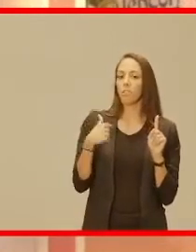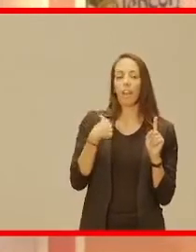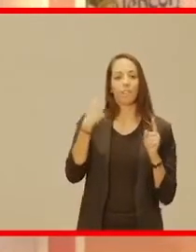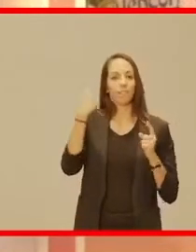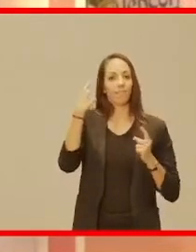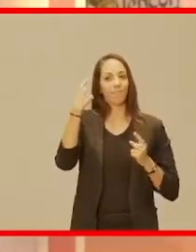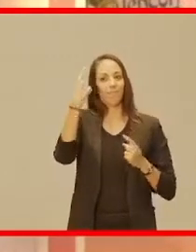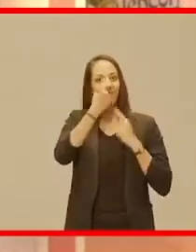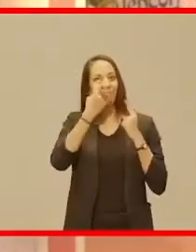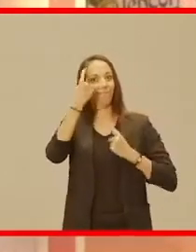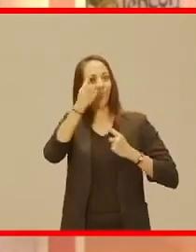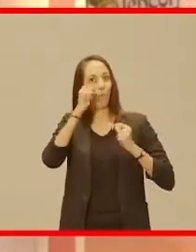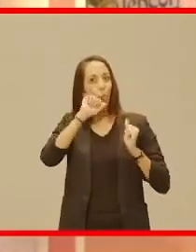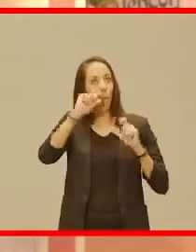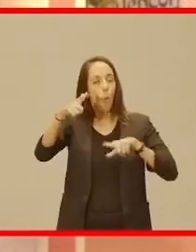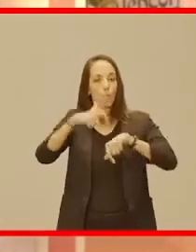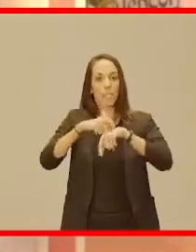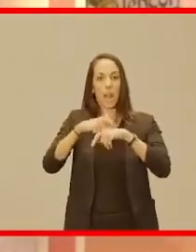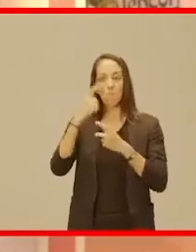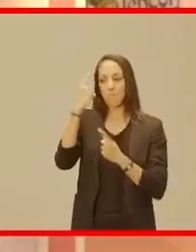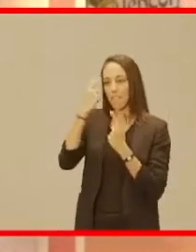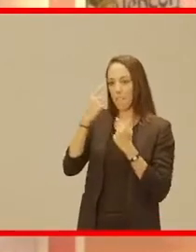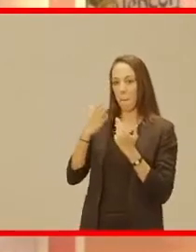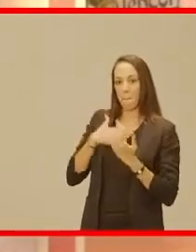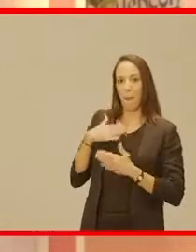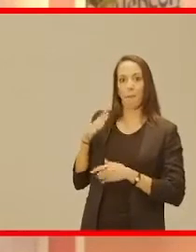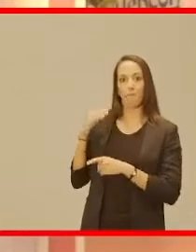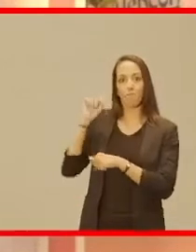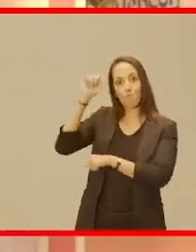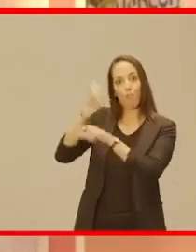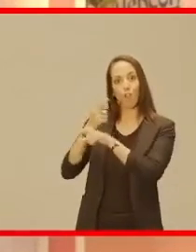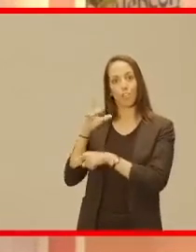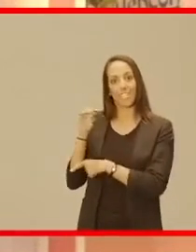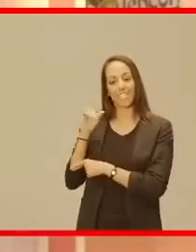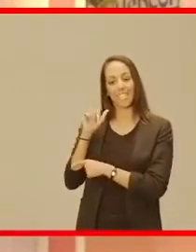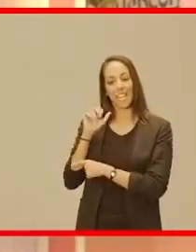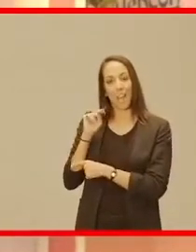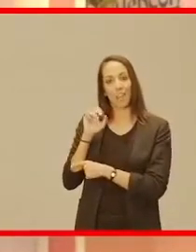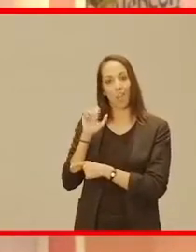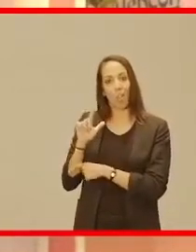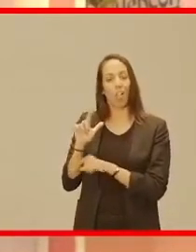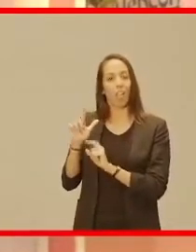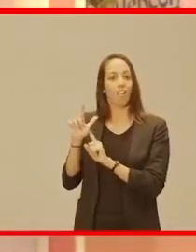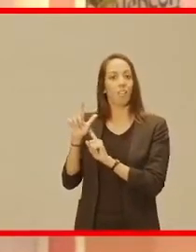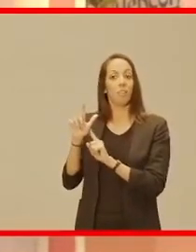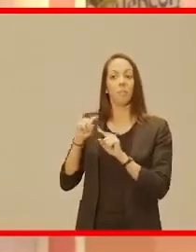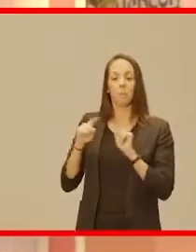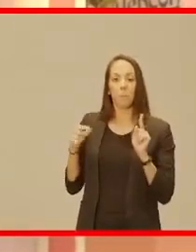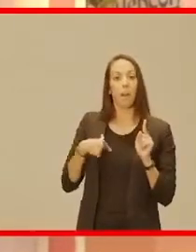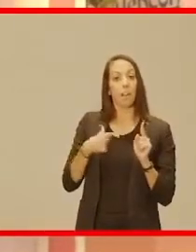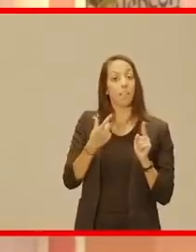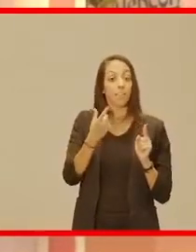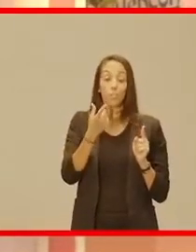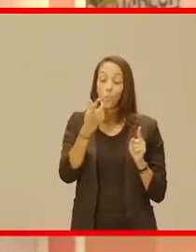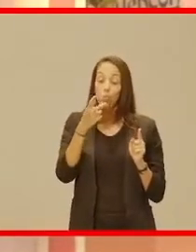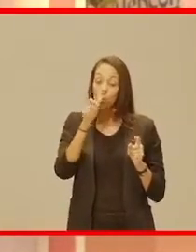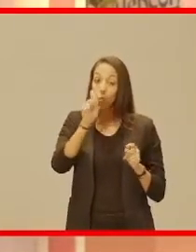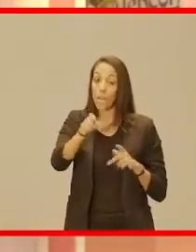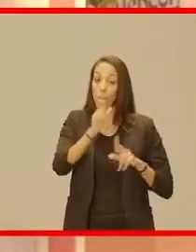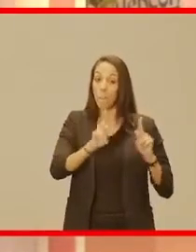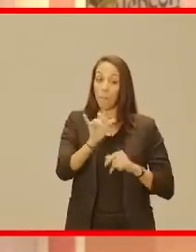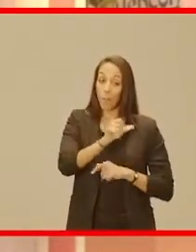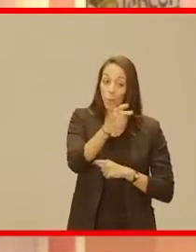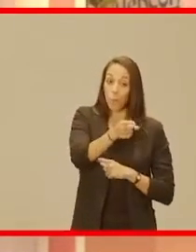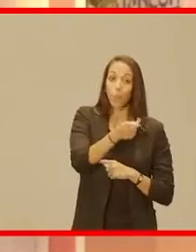all the time with my brother. But I think it's going to take creative minds like yours to go